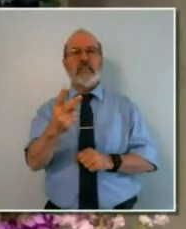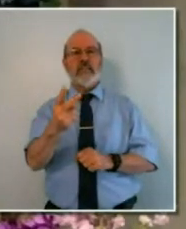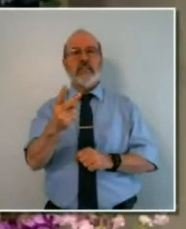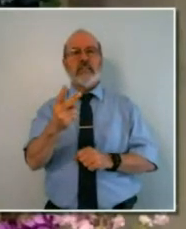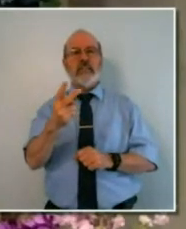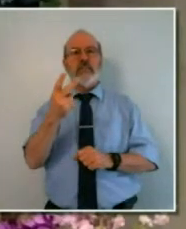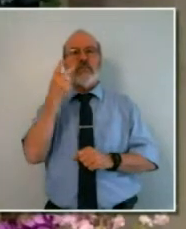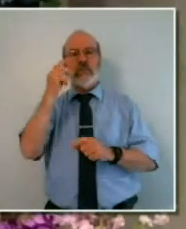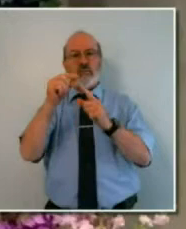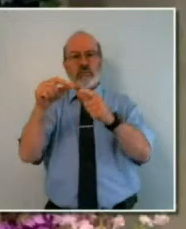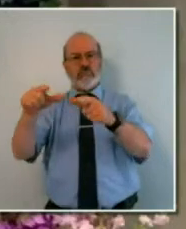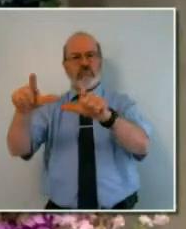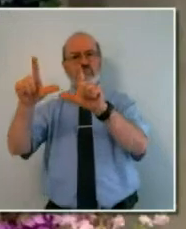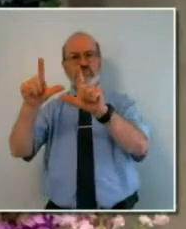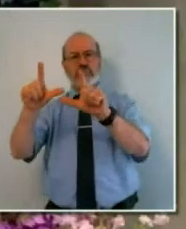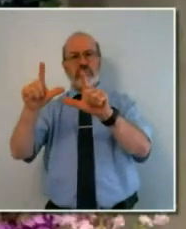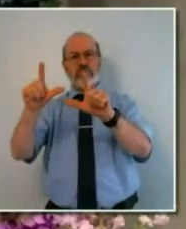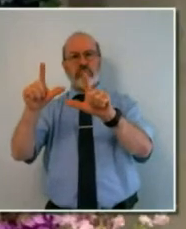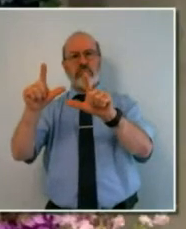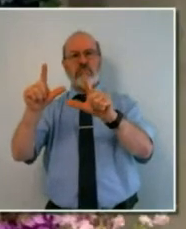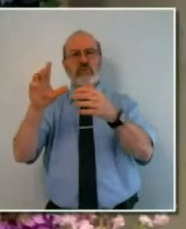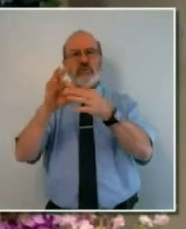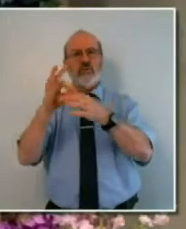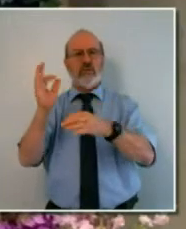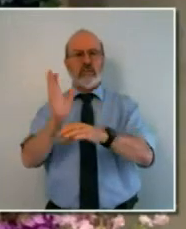we invite you to join in singing with us.